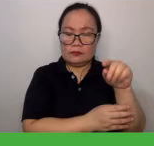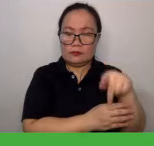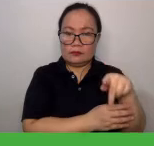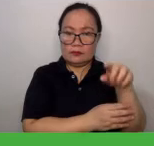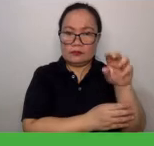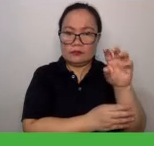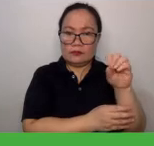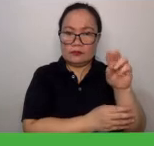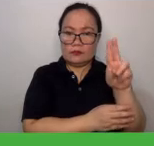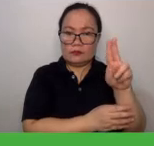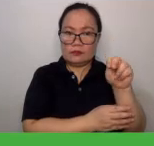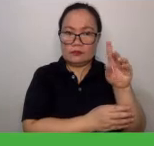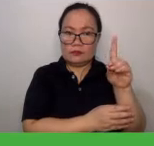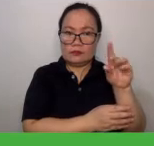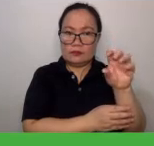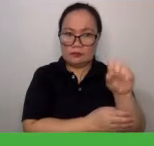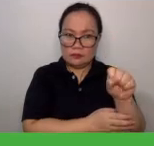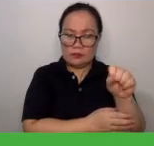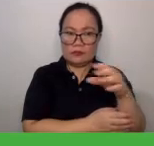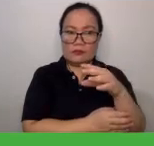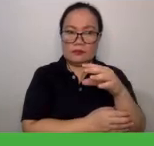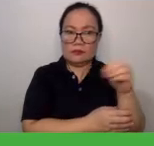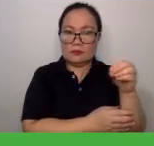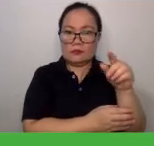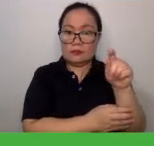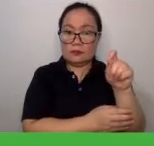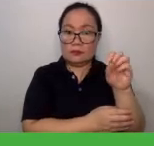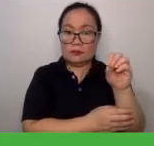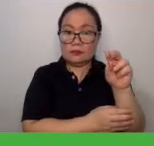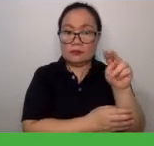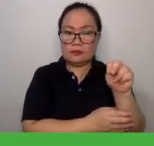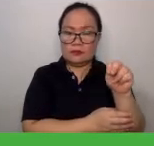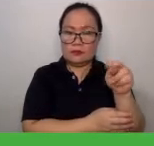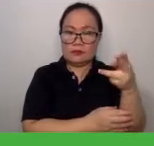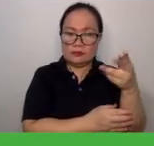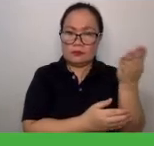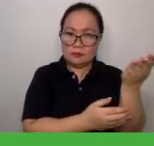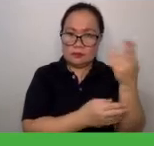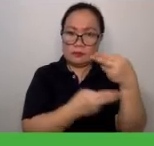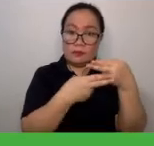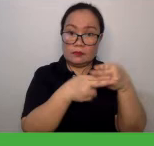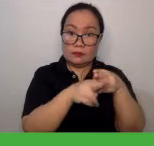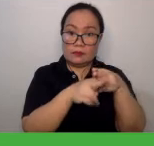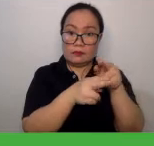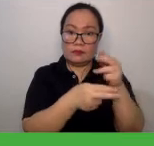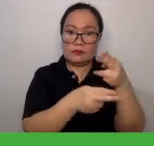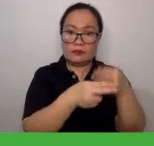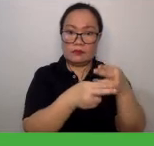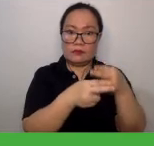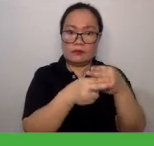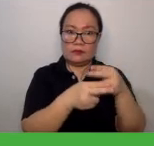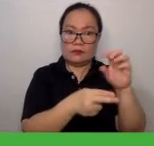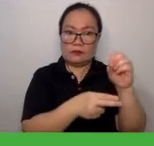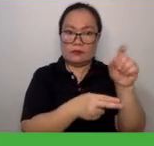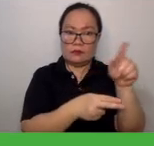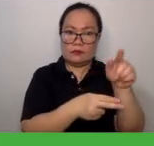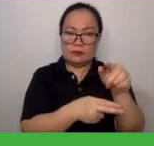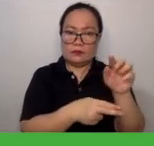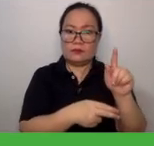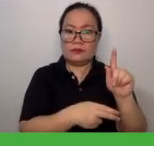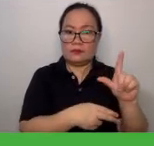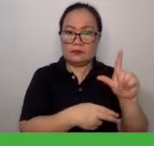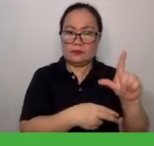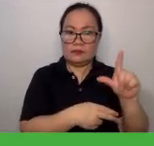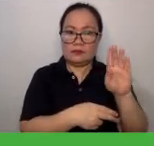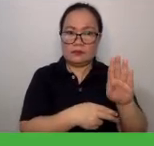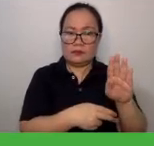Okay? So, ito po ang mga symbols na ginagamit natin. For ounce, it is OZ. And then for pounds, it's LB.